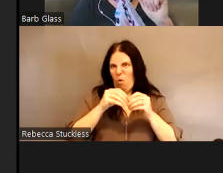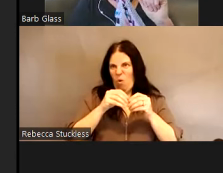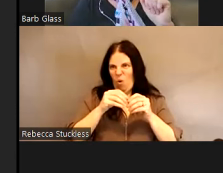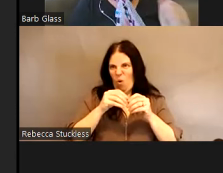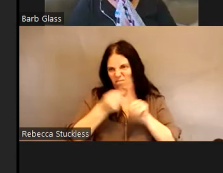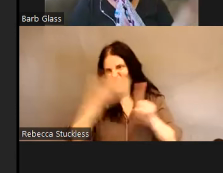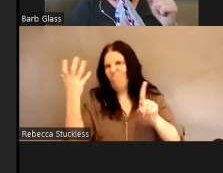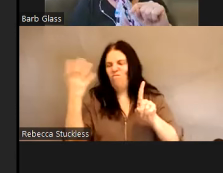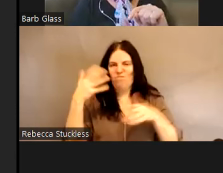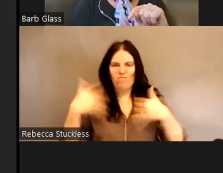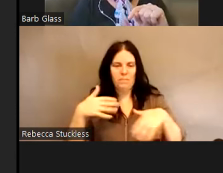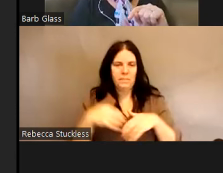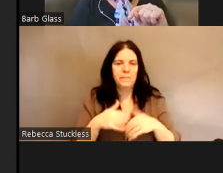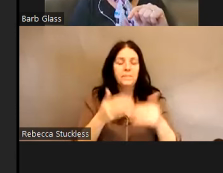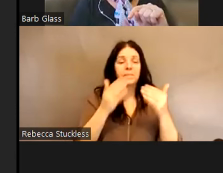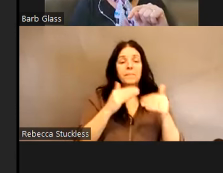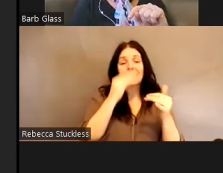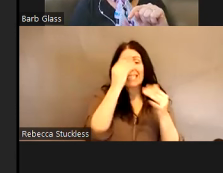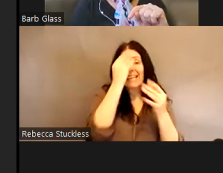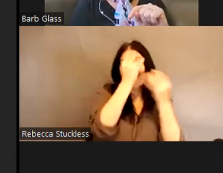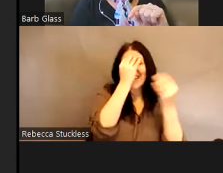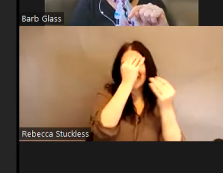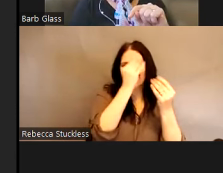Thinking has been renamed to problem solving.